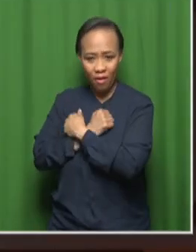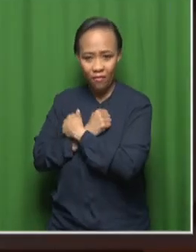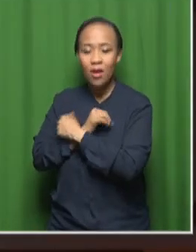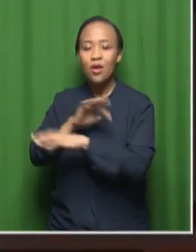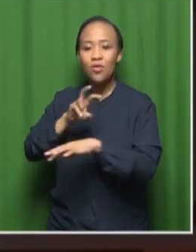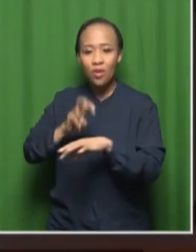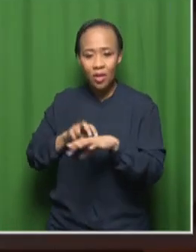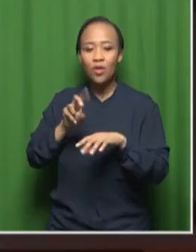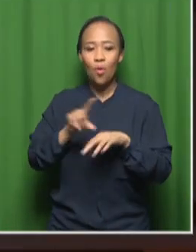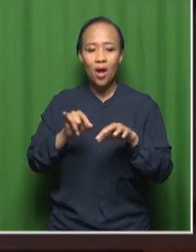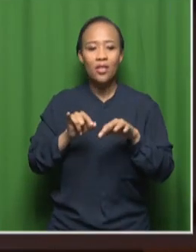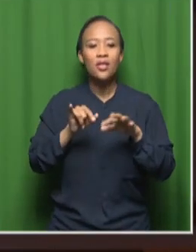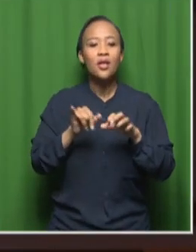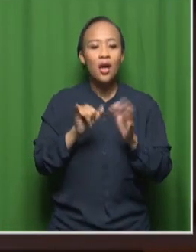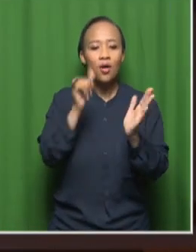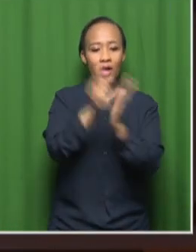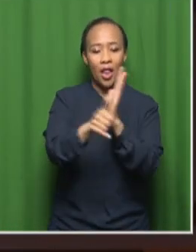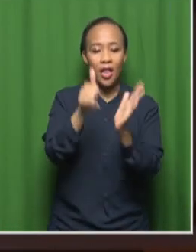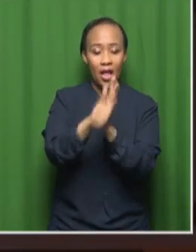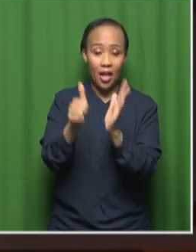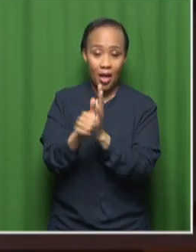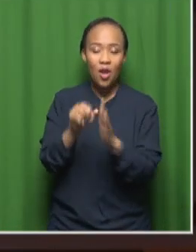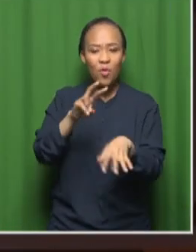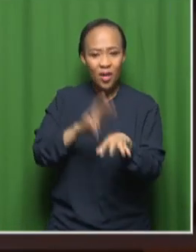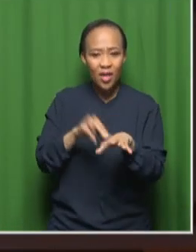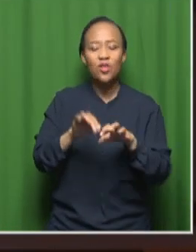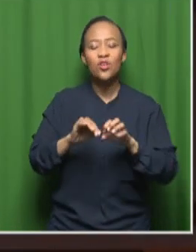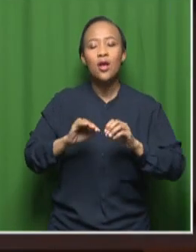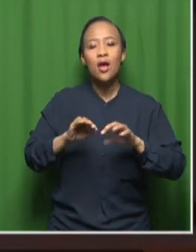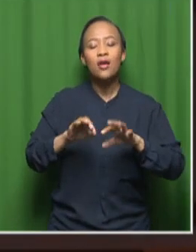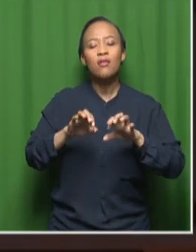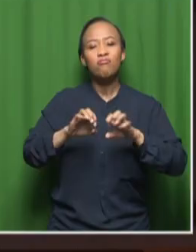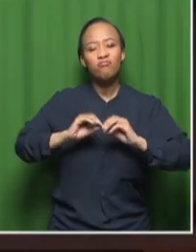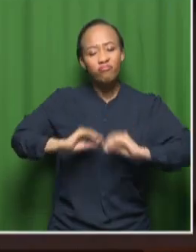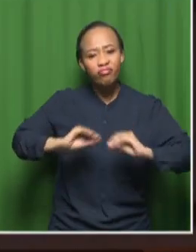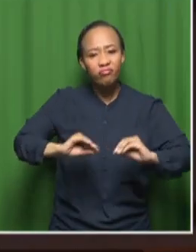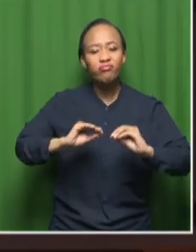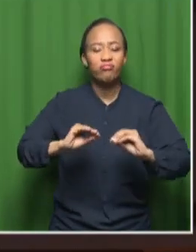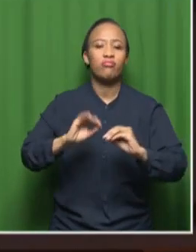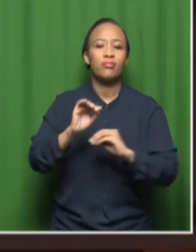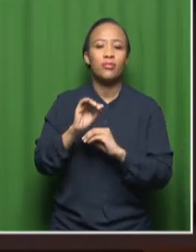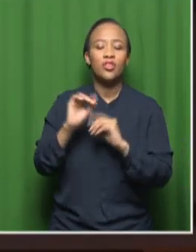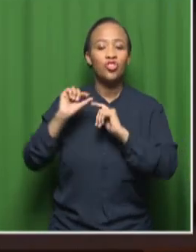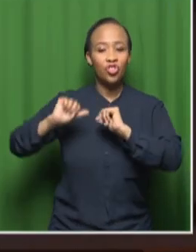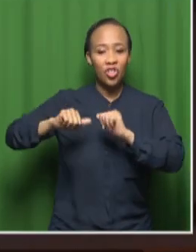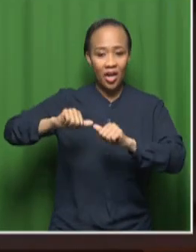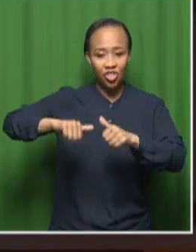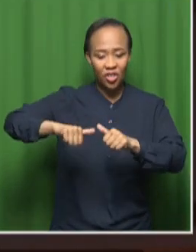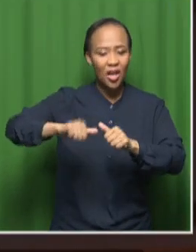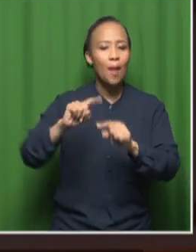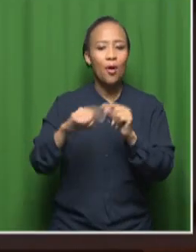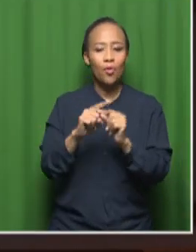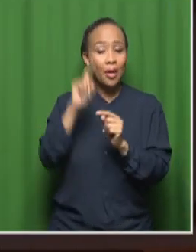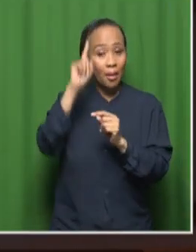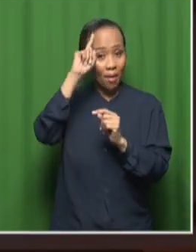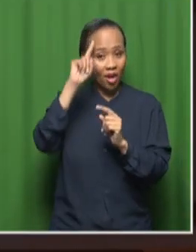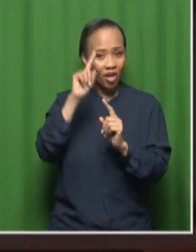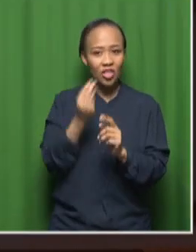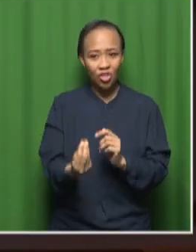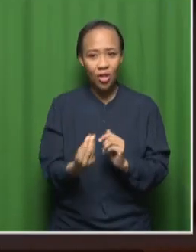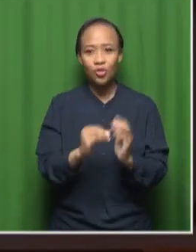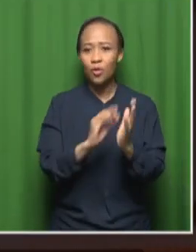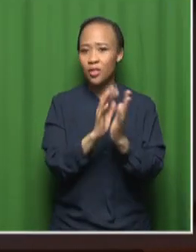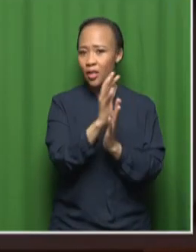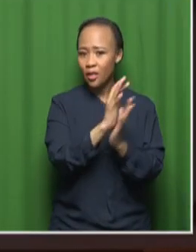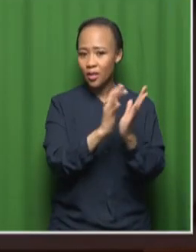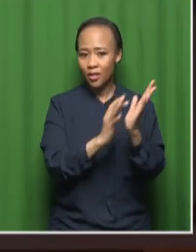generation caught up in the shackles of poverty. That is the story of a black child. So the main aim was to make sure that we convey the story of a black